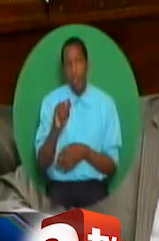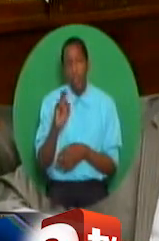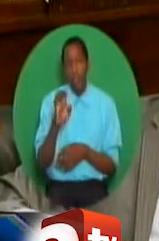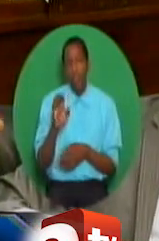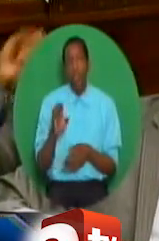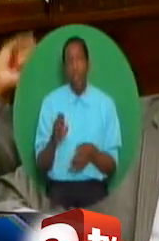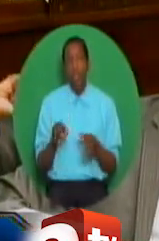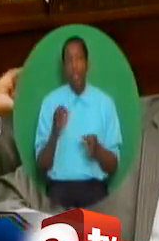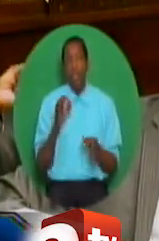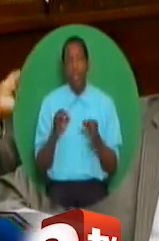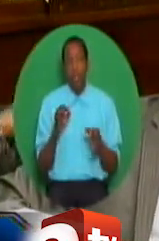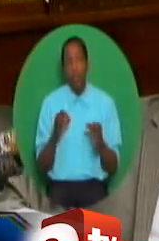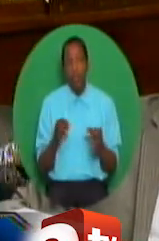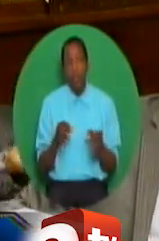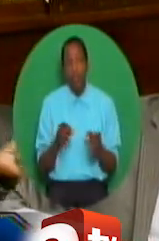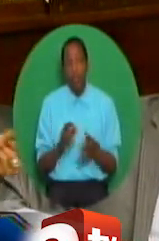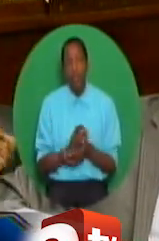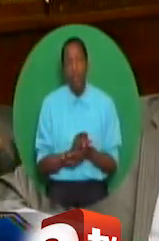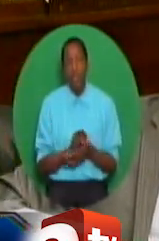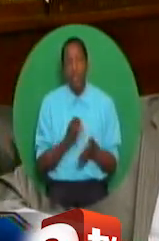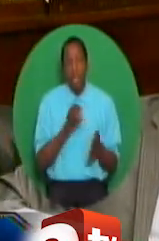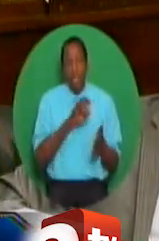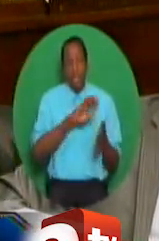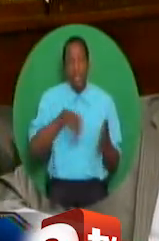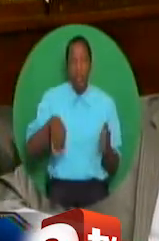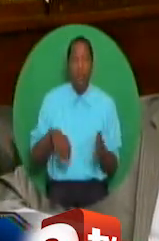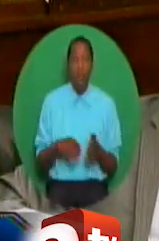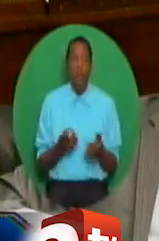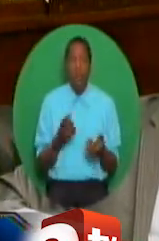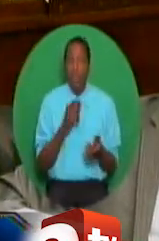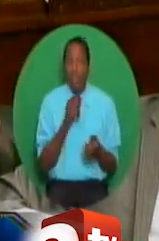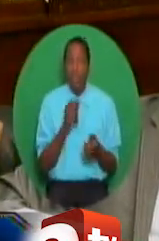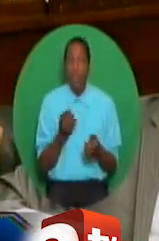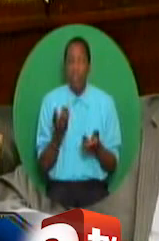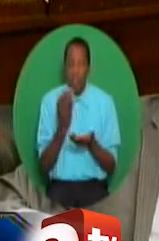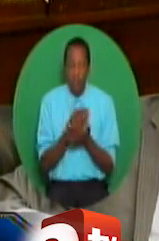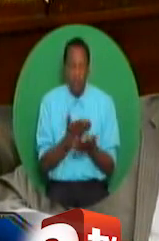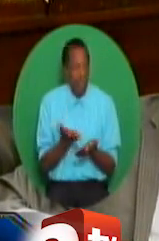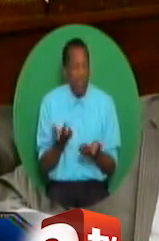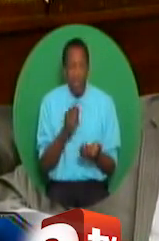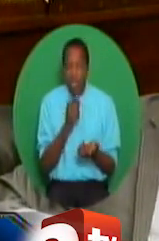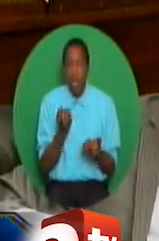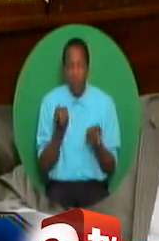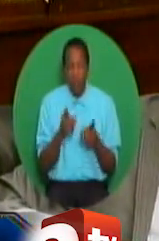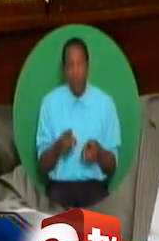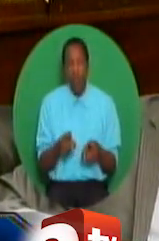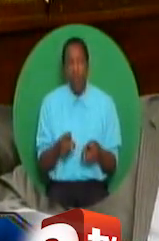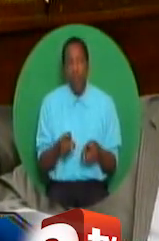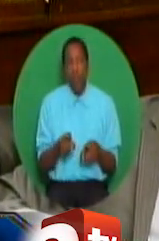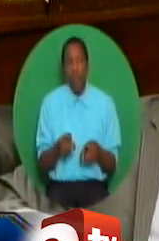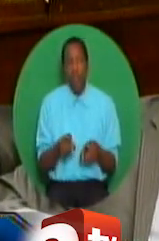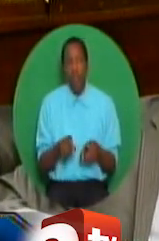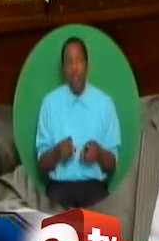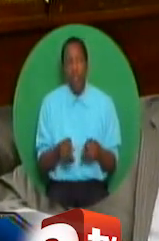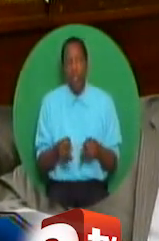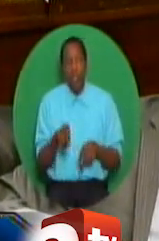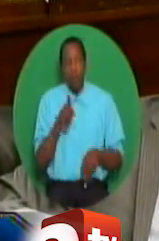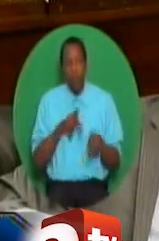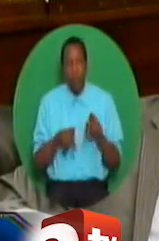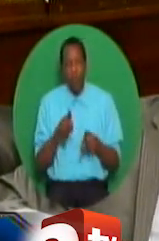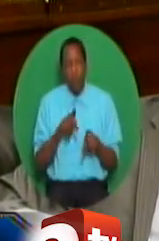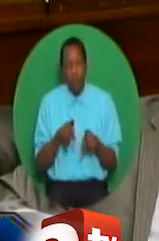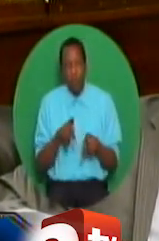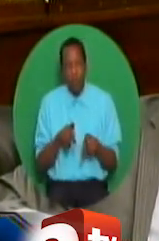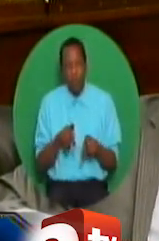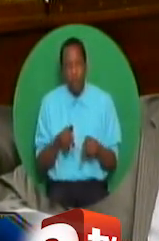exempt them, certain things do not happen. And so let me just say, the persons who work and earn these